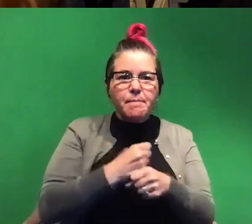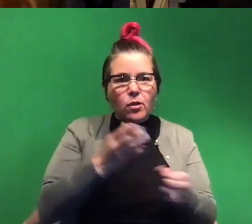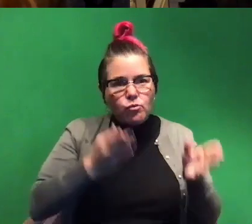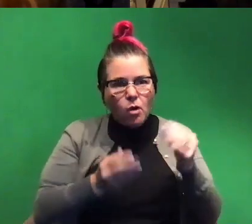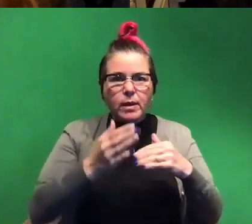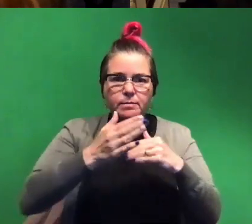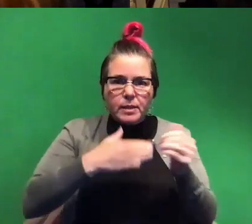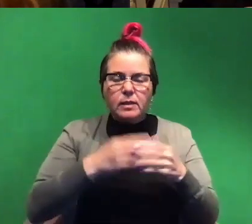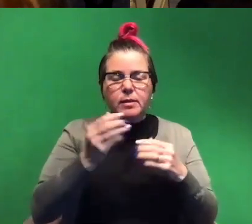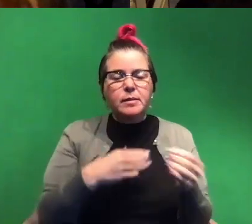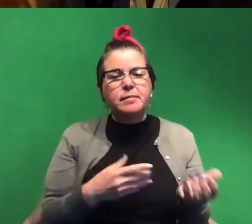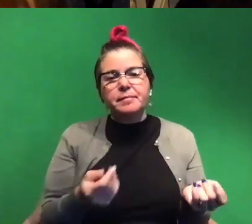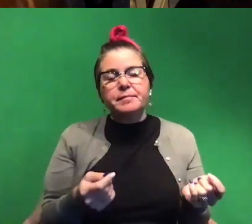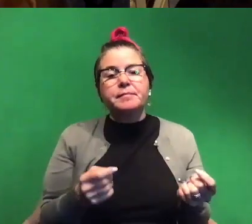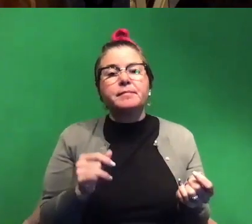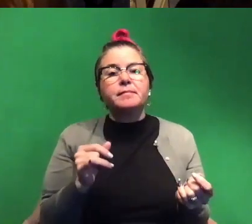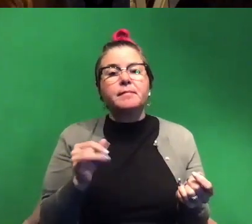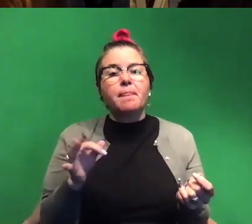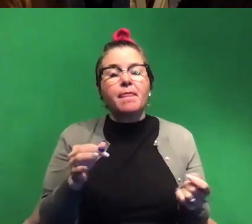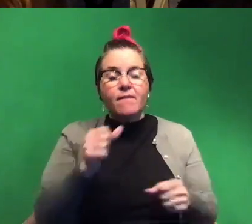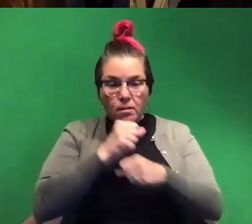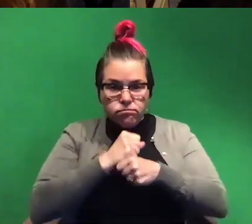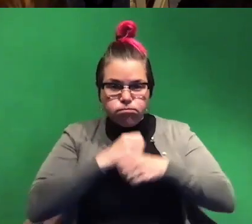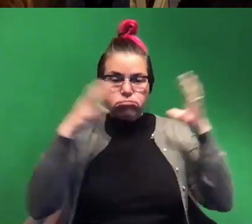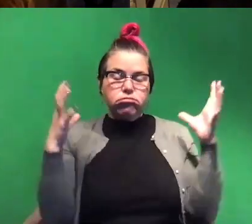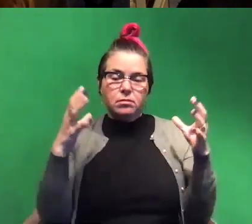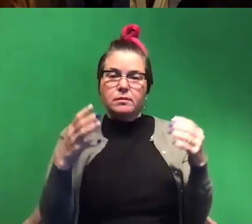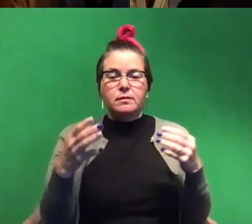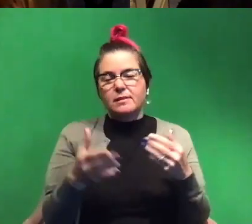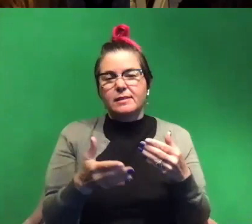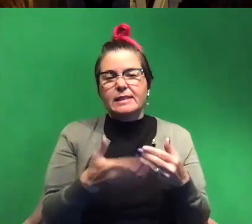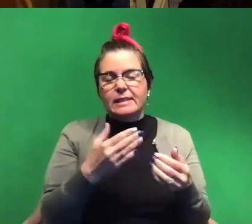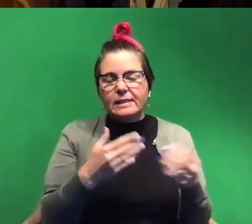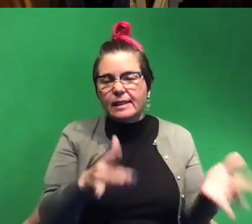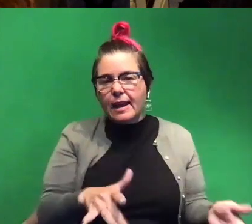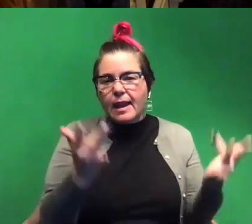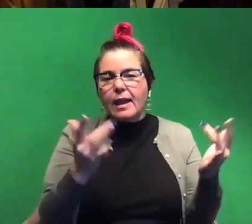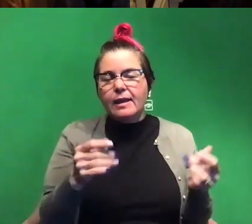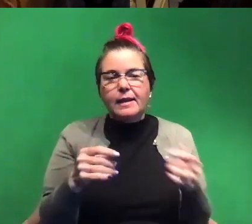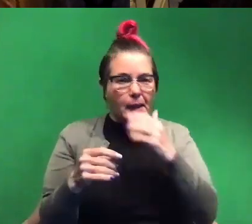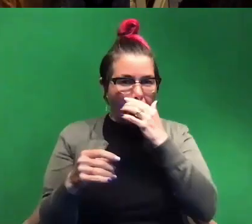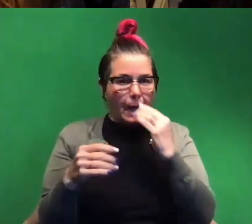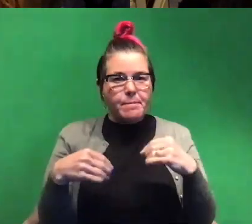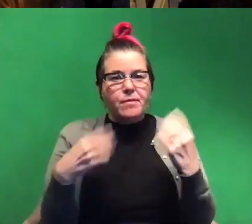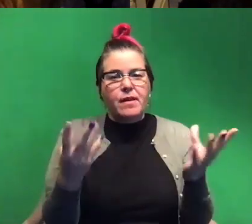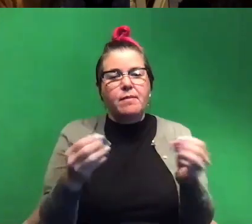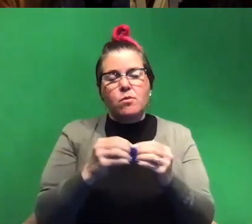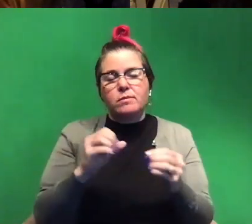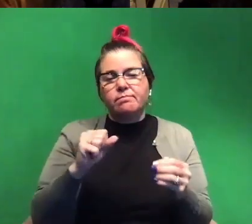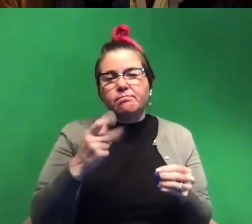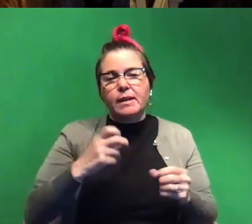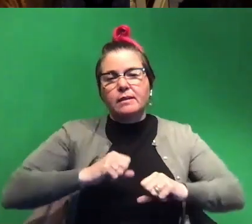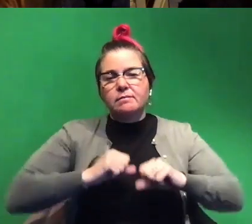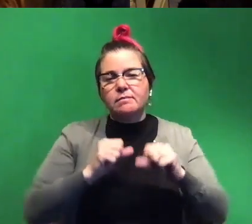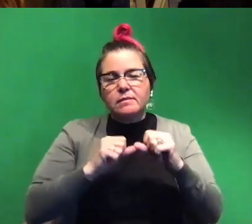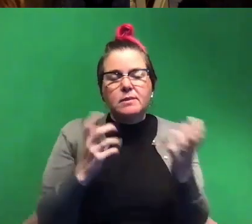that. Whereas the inflatables are much lighter and can provide much more space. So a lot